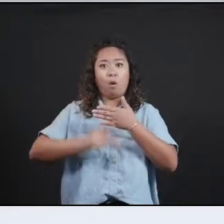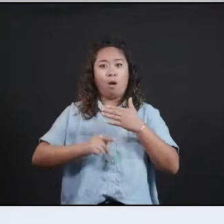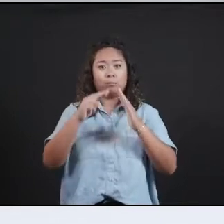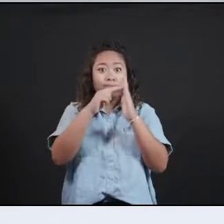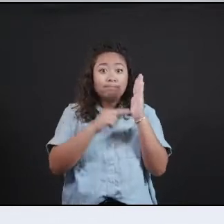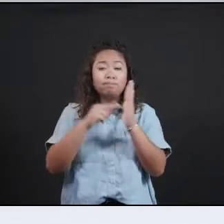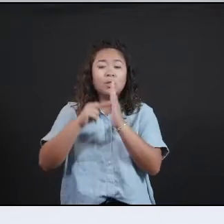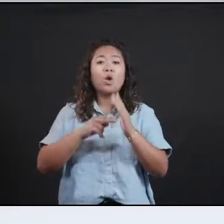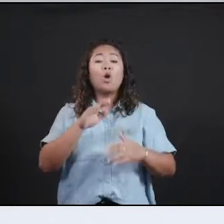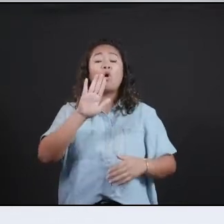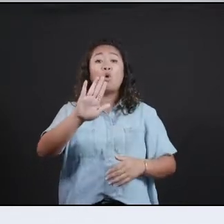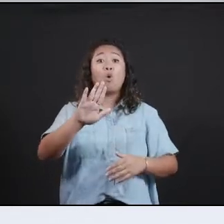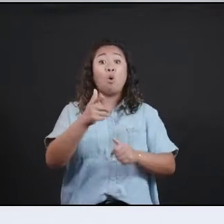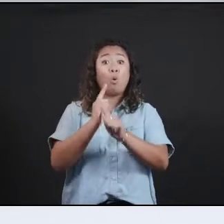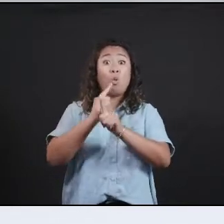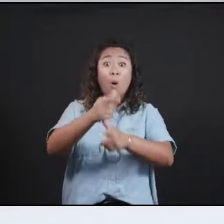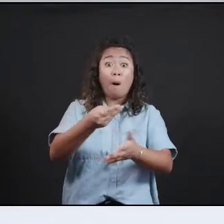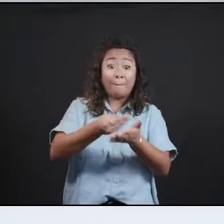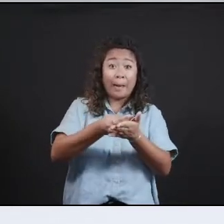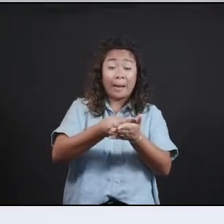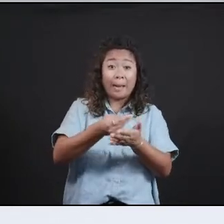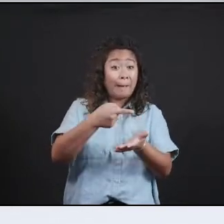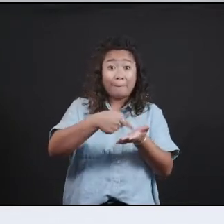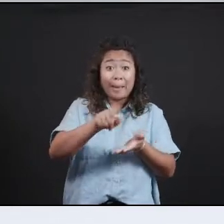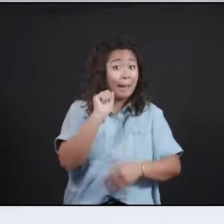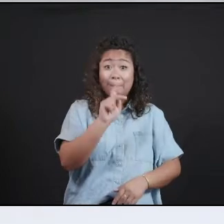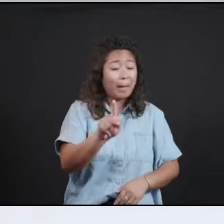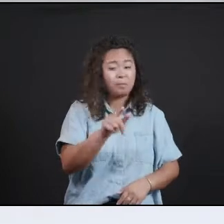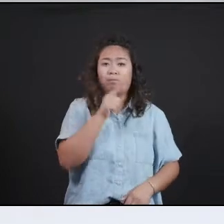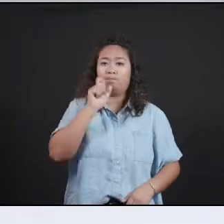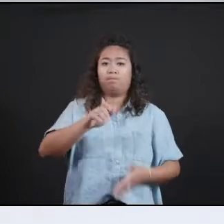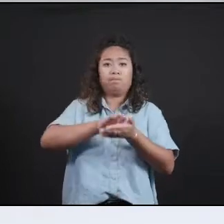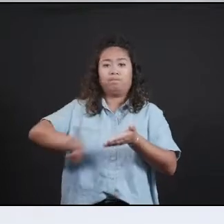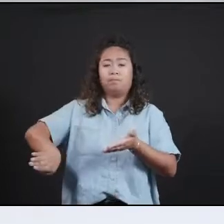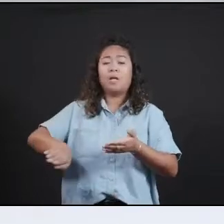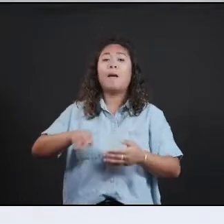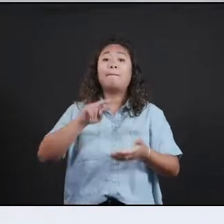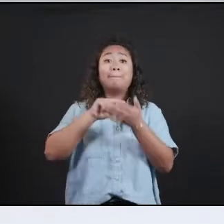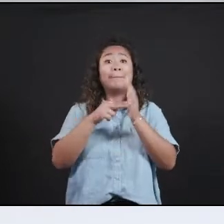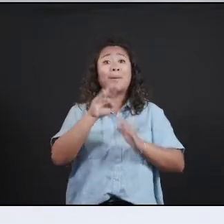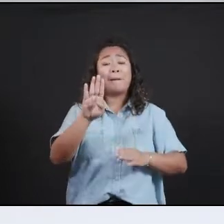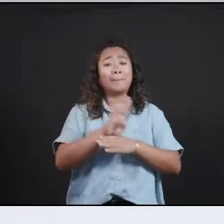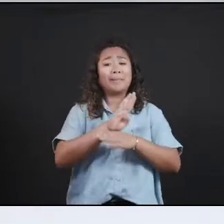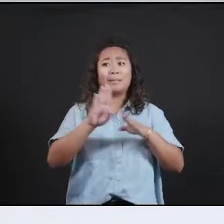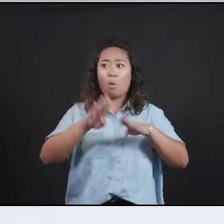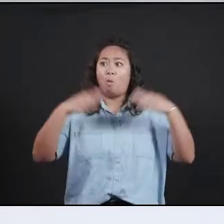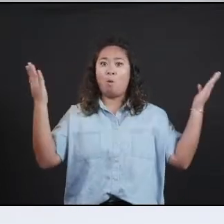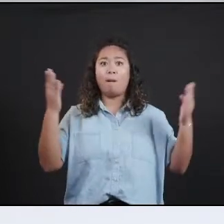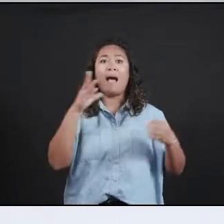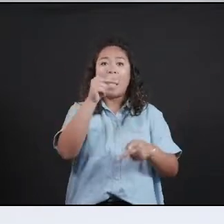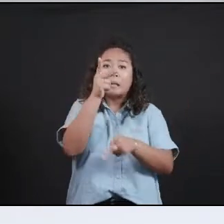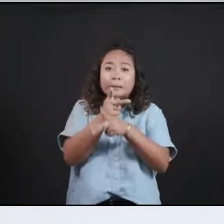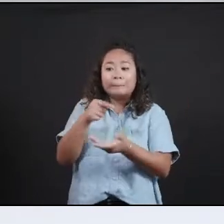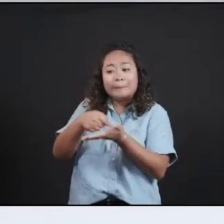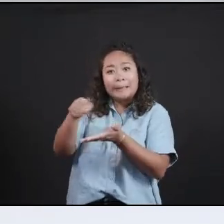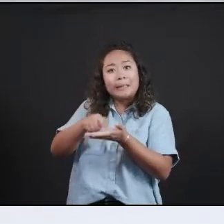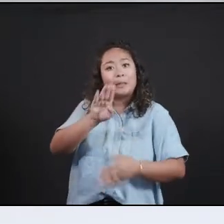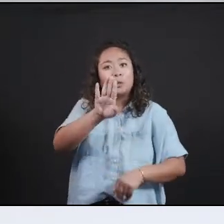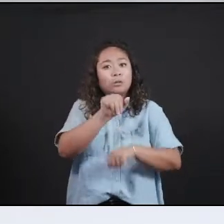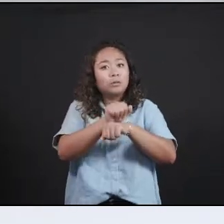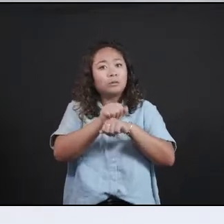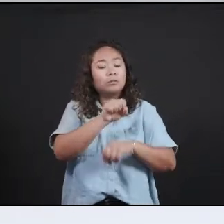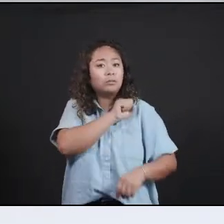for them during this time from Congress. I am asking, however, that every small business or independent contractor